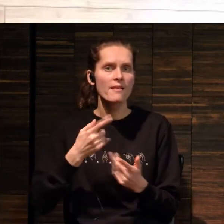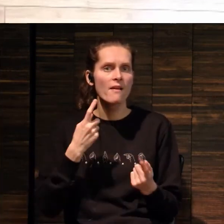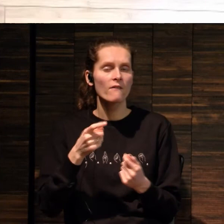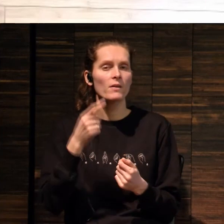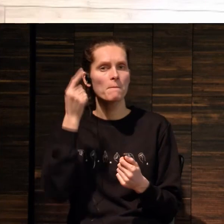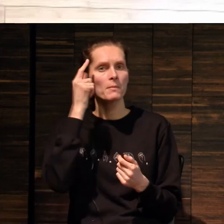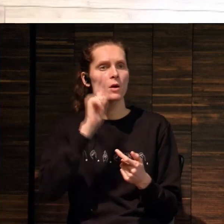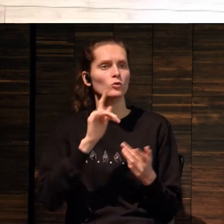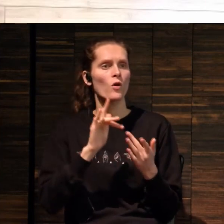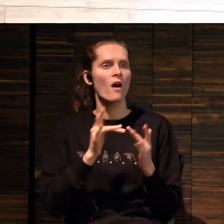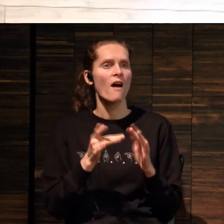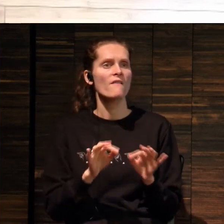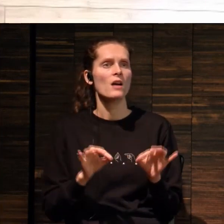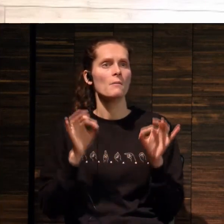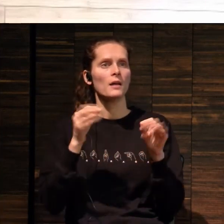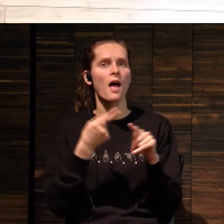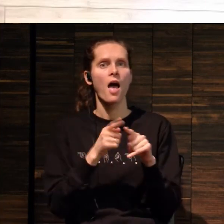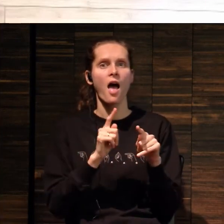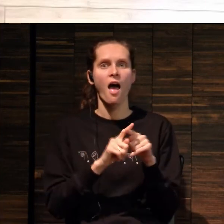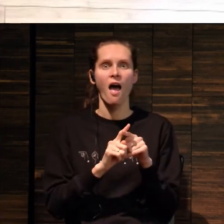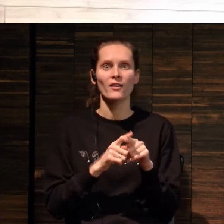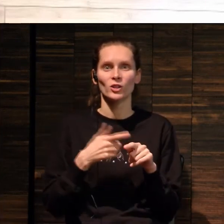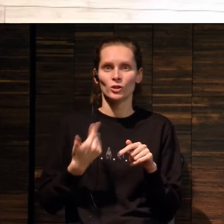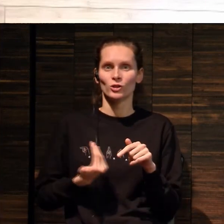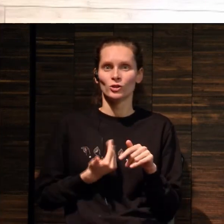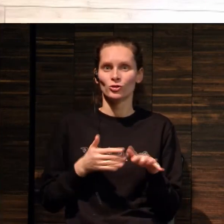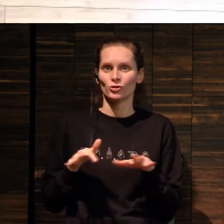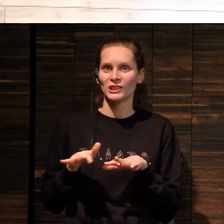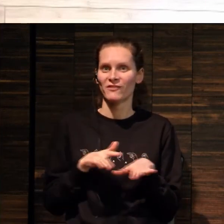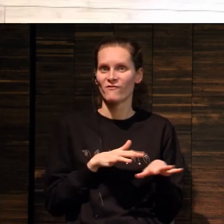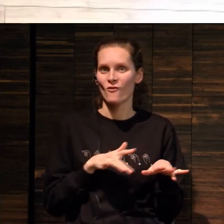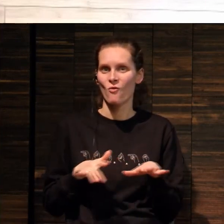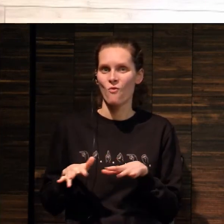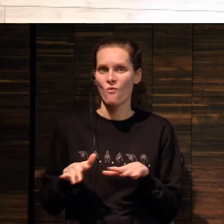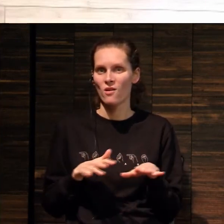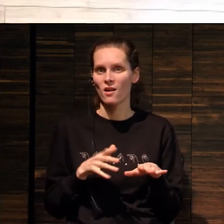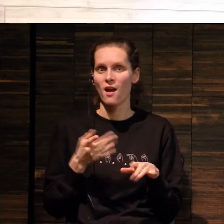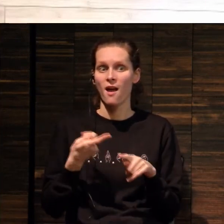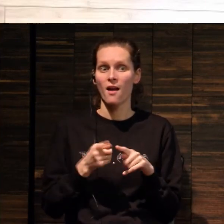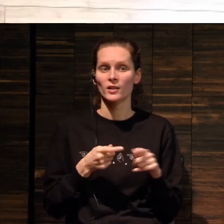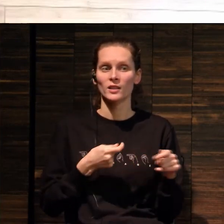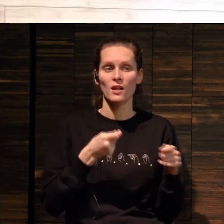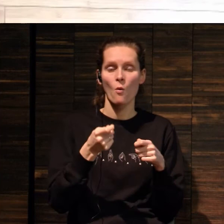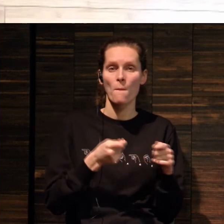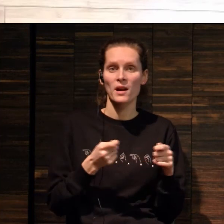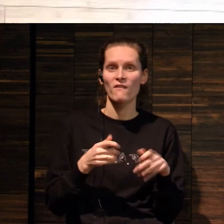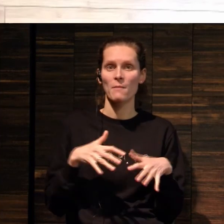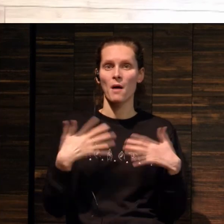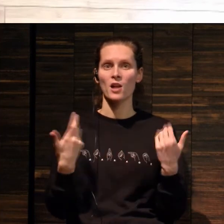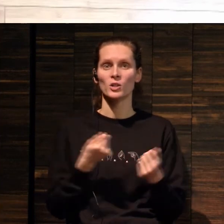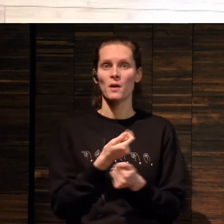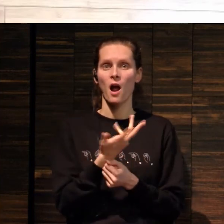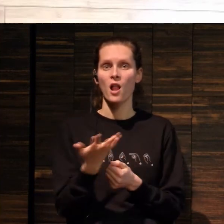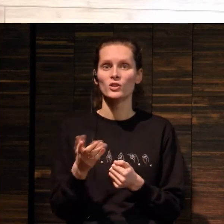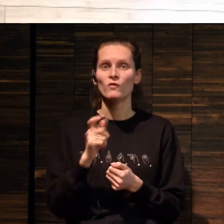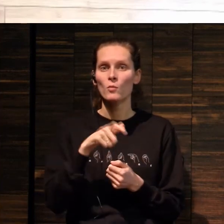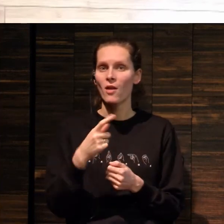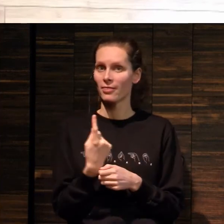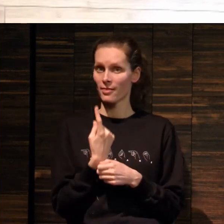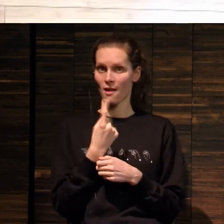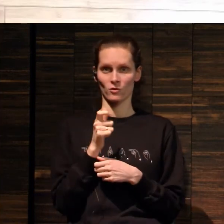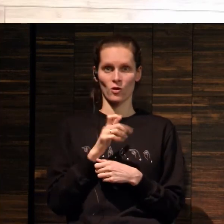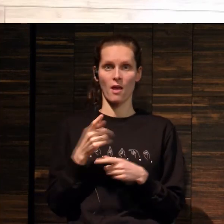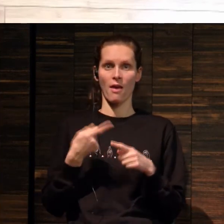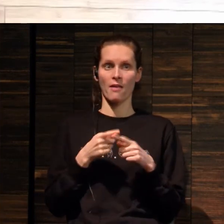hundreds of people managing thousands of moving parts. How do you make sure that all of those are accessible? You need to have some